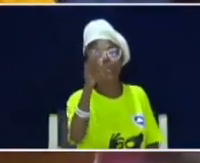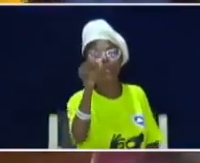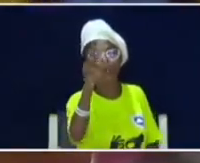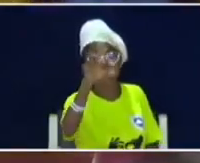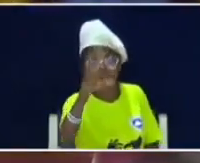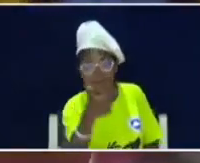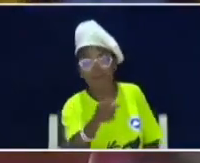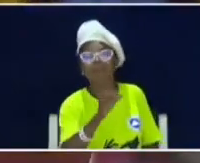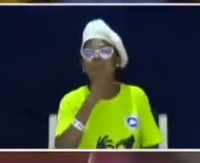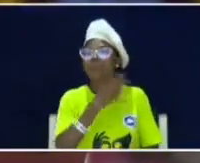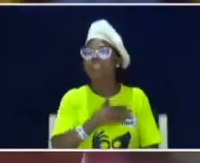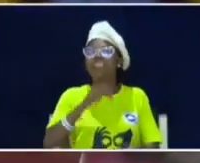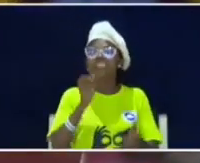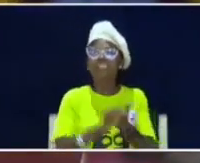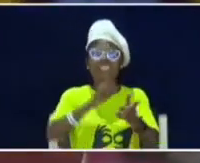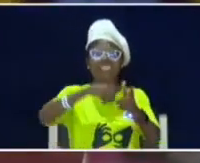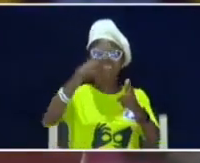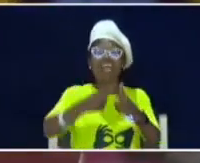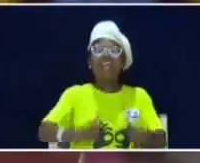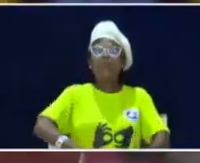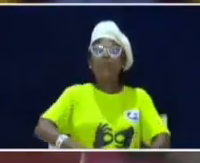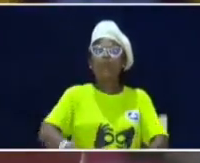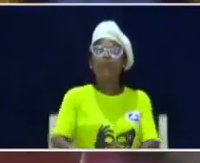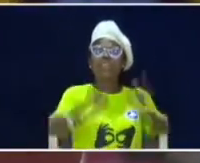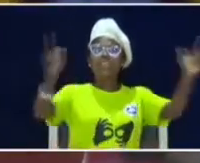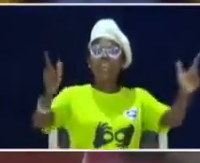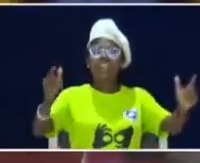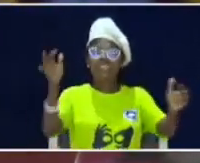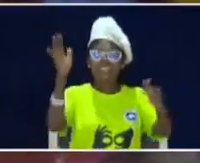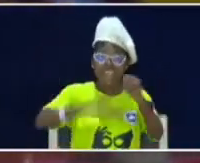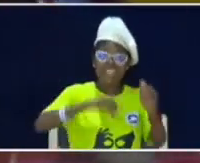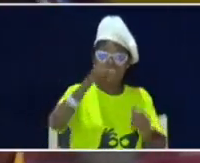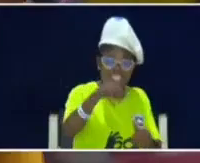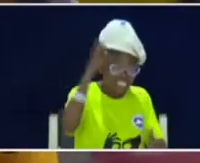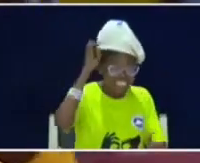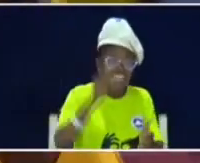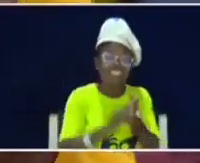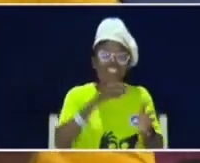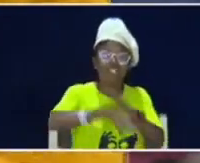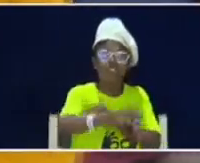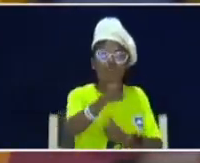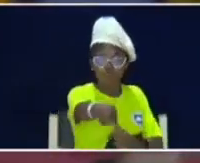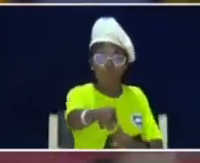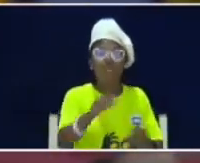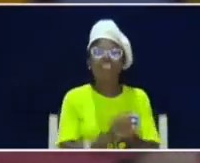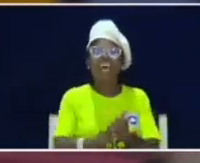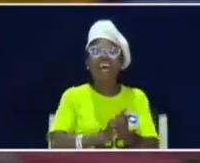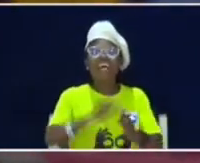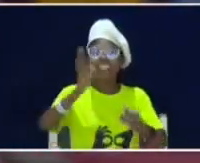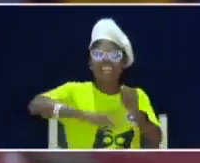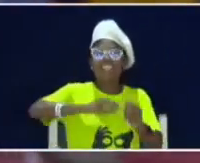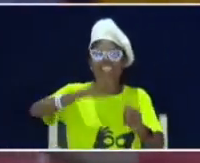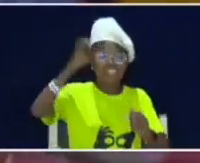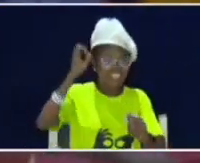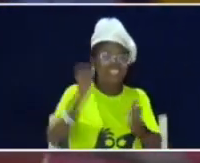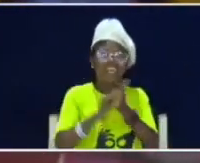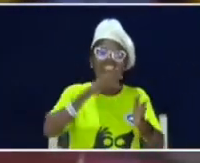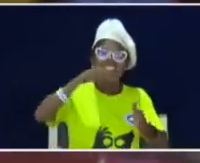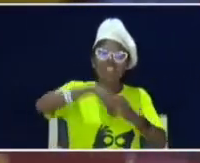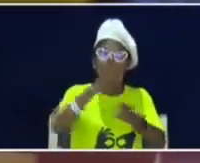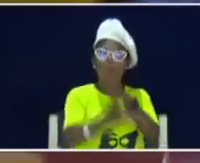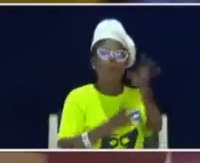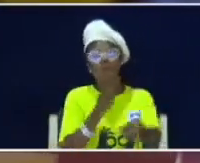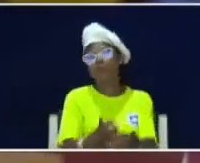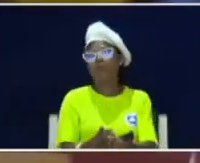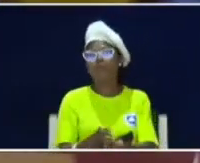in you than he that is in the world. You may think you are little, irrespective of your